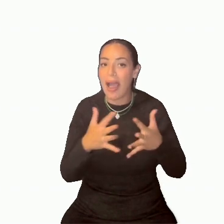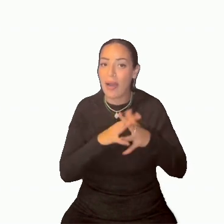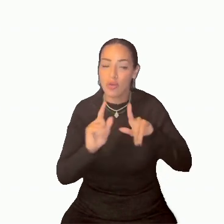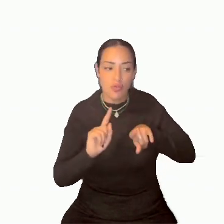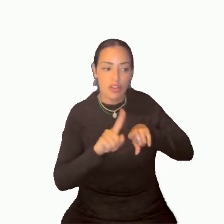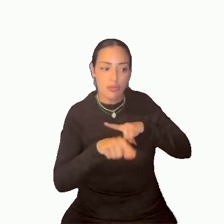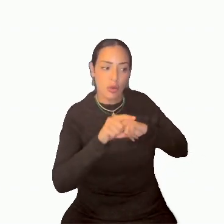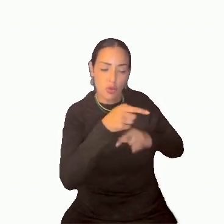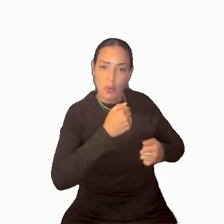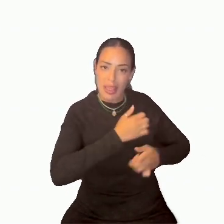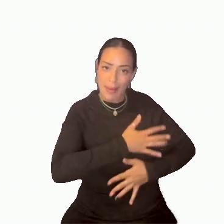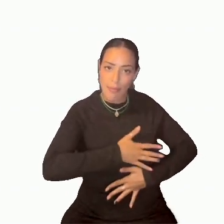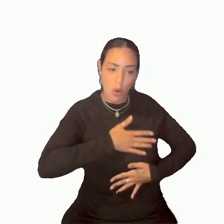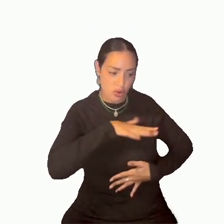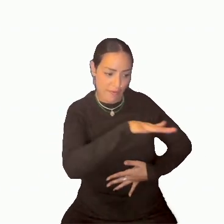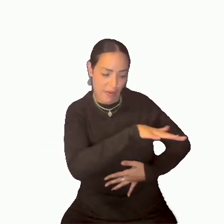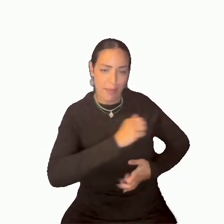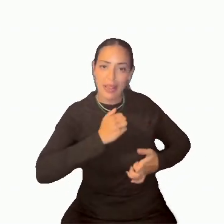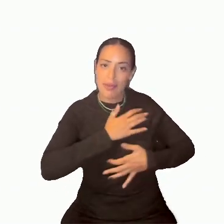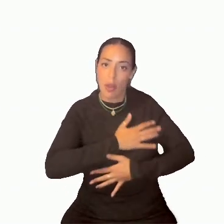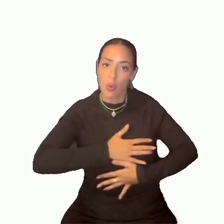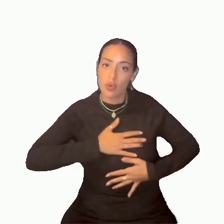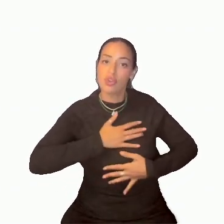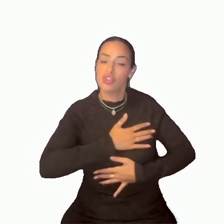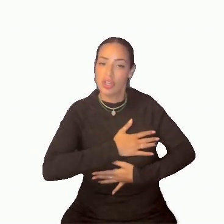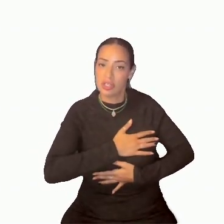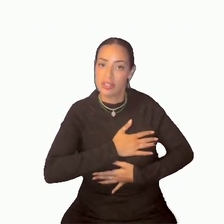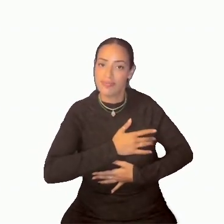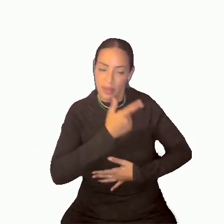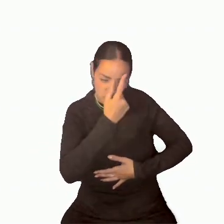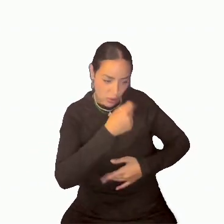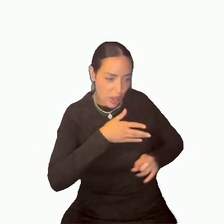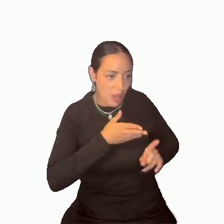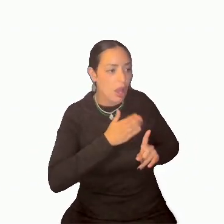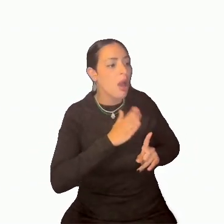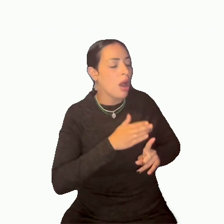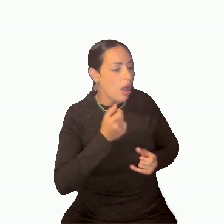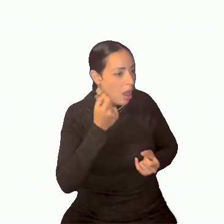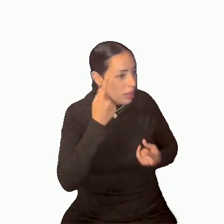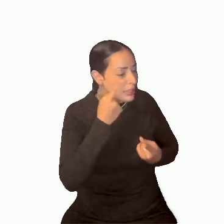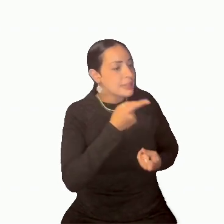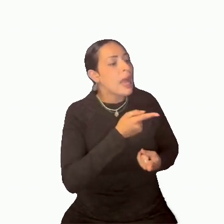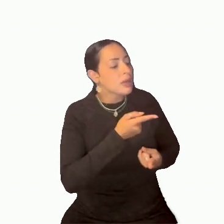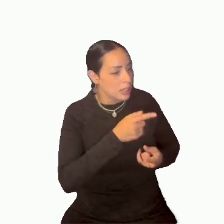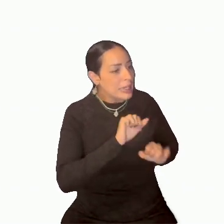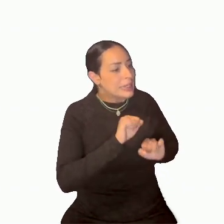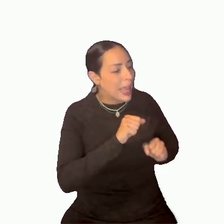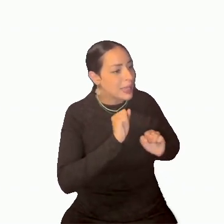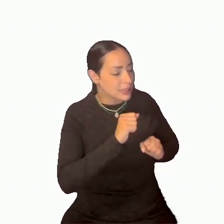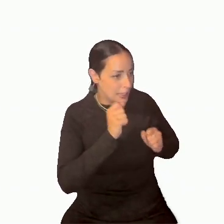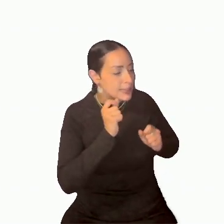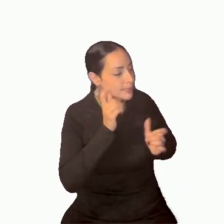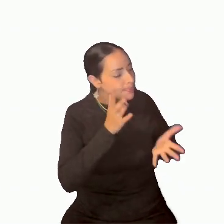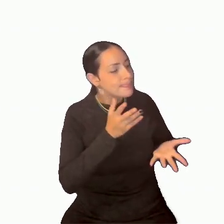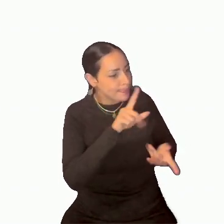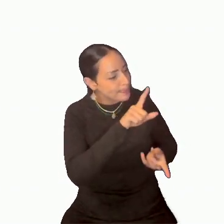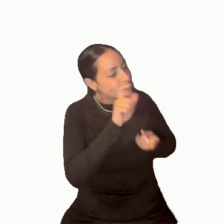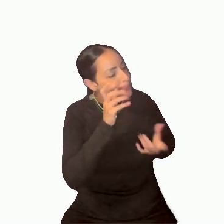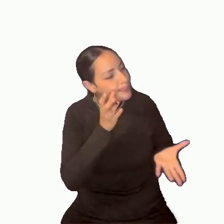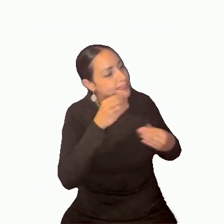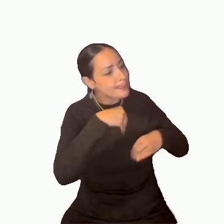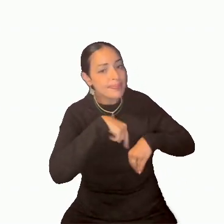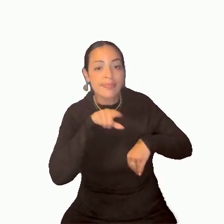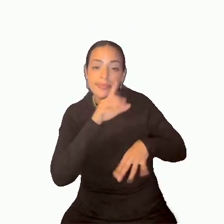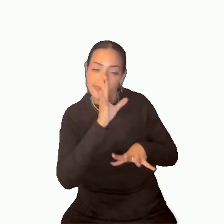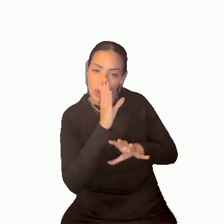this distress and what you can offer by way of validation and acknowledgement of this impact. And of course, that commitment to do